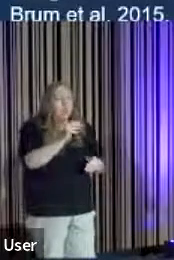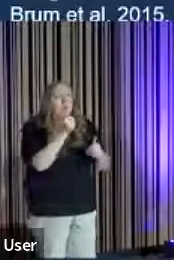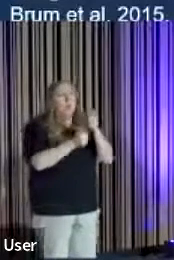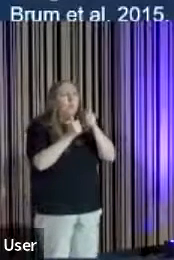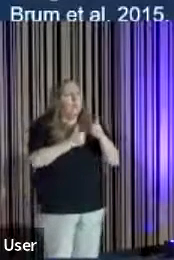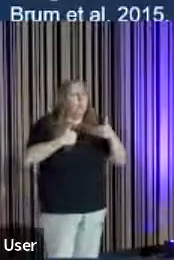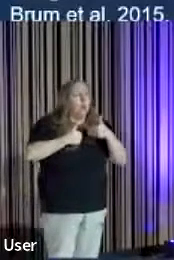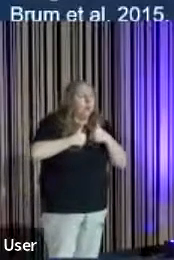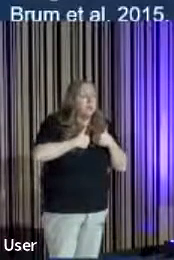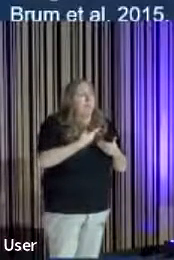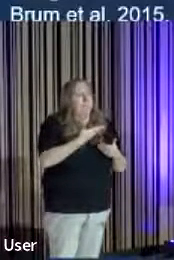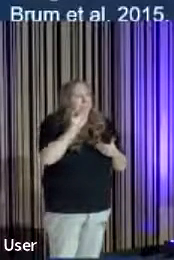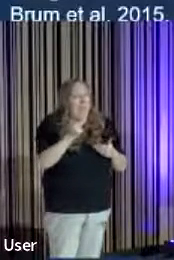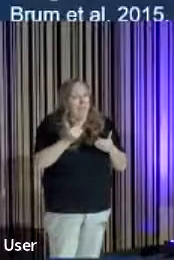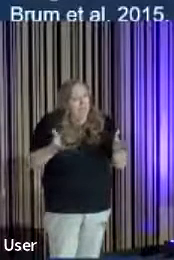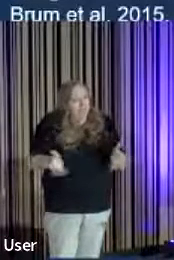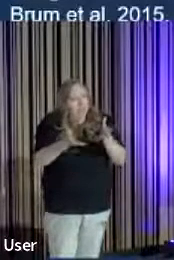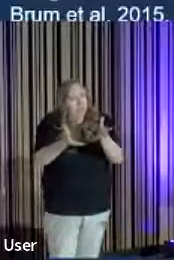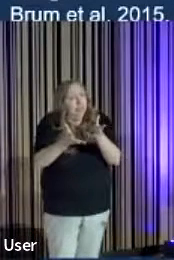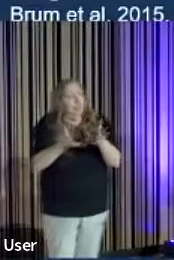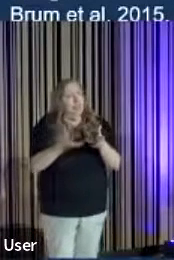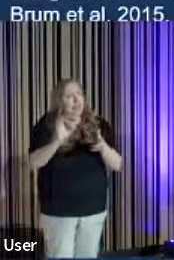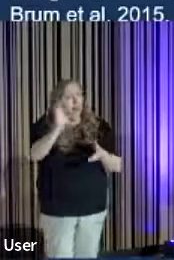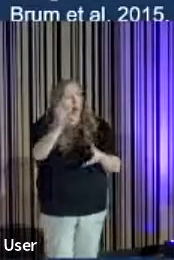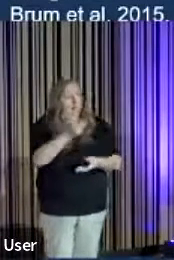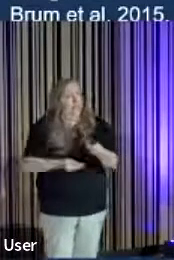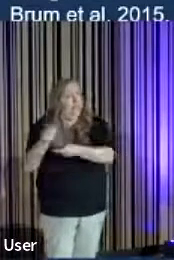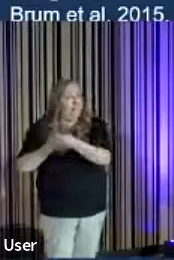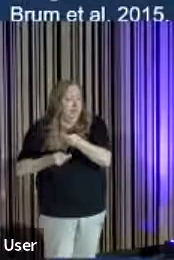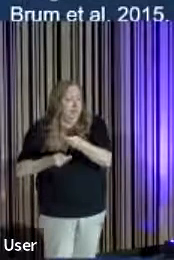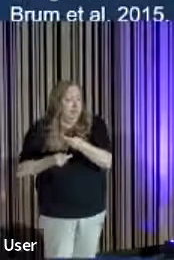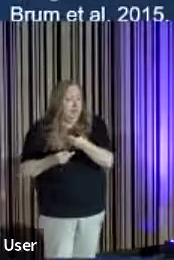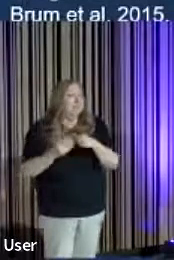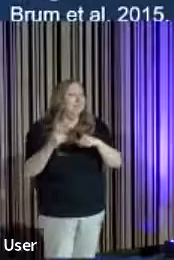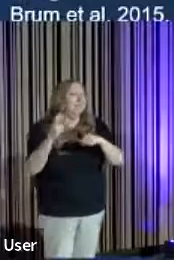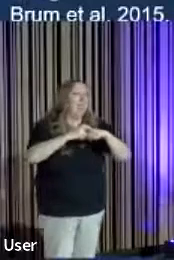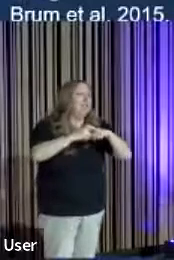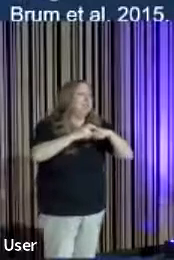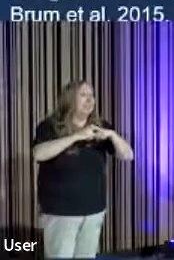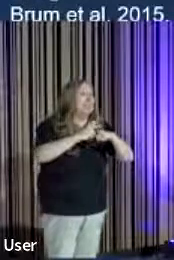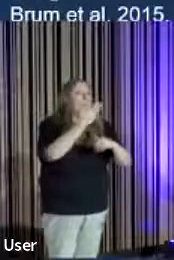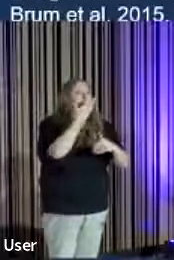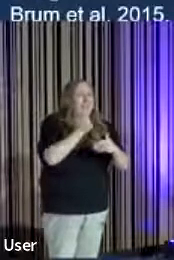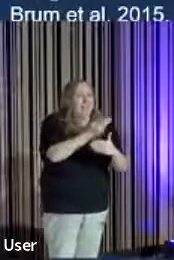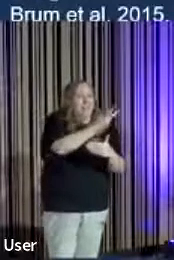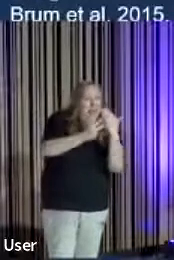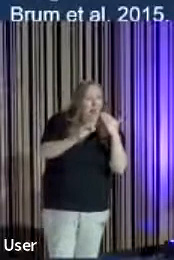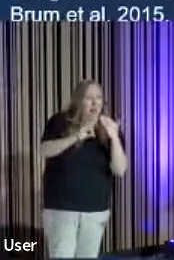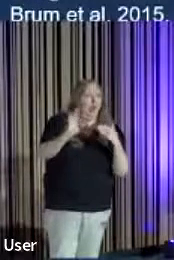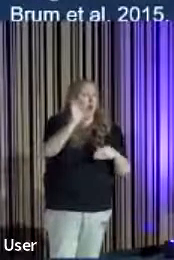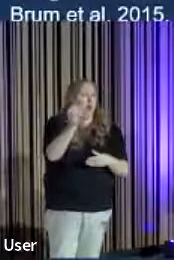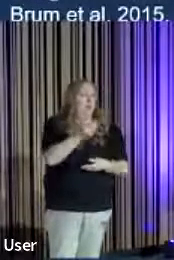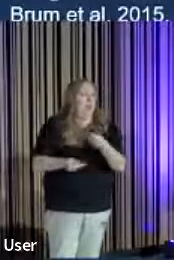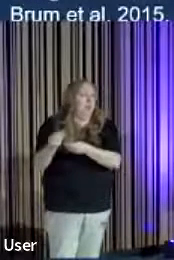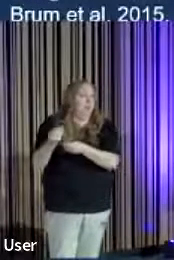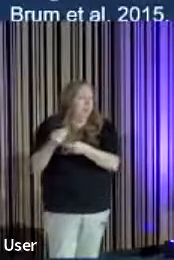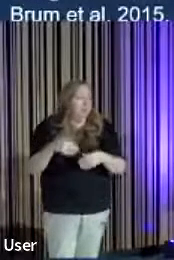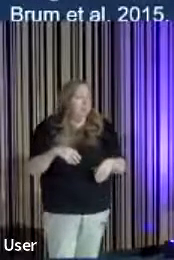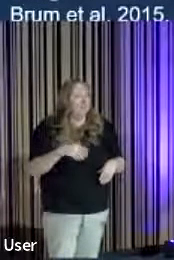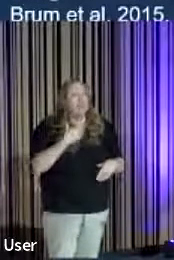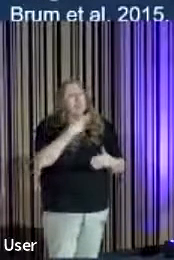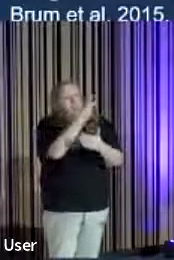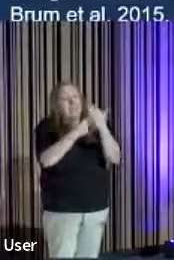best predict carbon flux? Now, I'm the virus guy, so the story was viruses were the best predictor. In fact, they predicted 89%